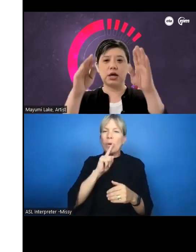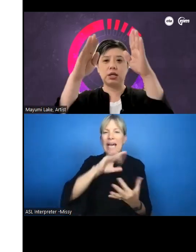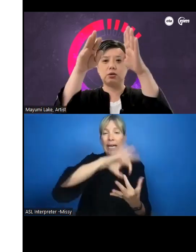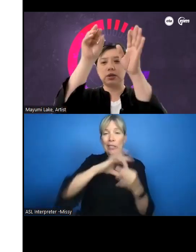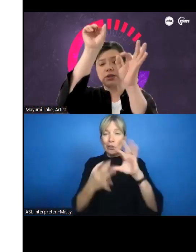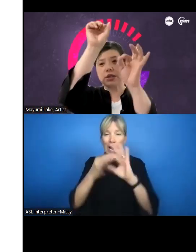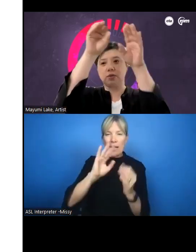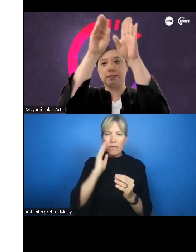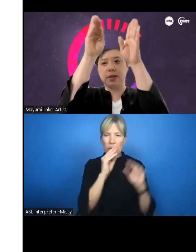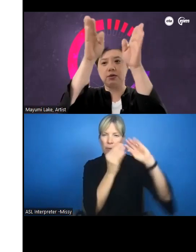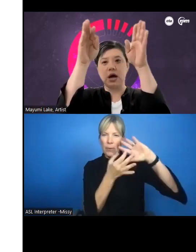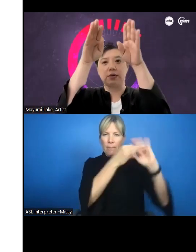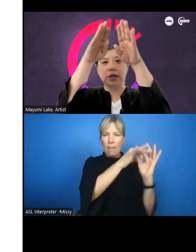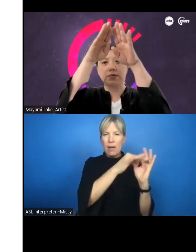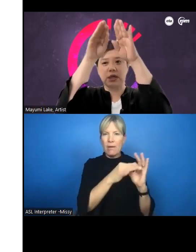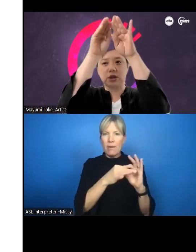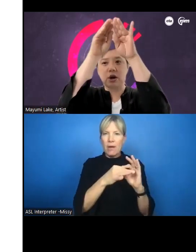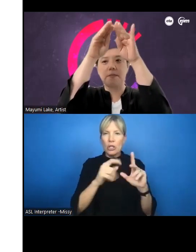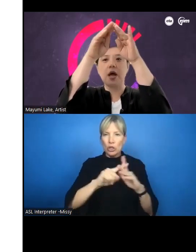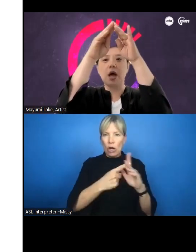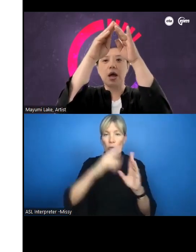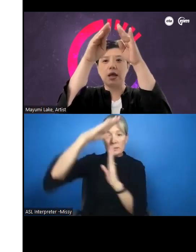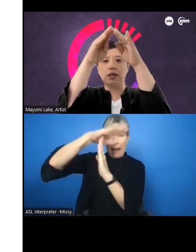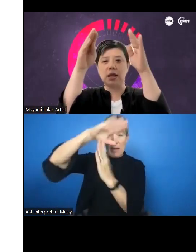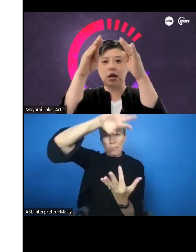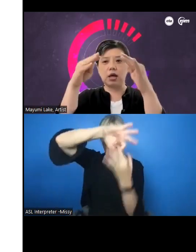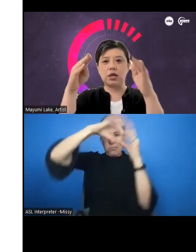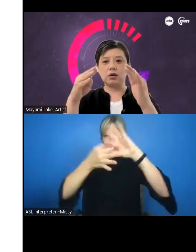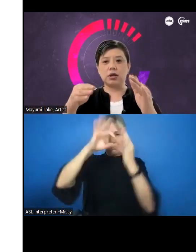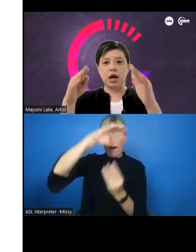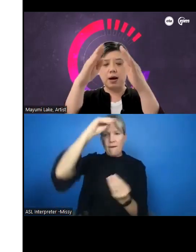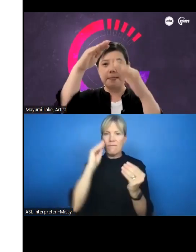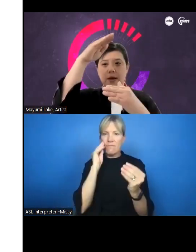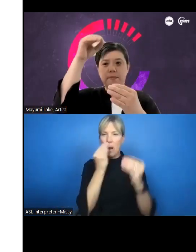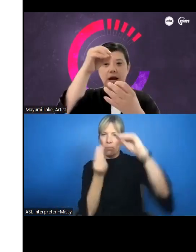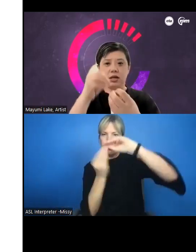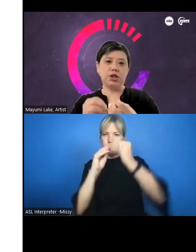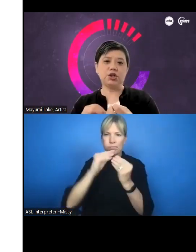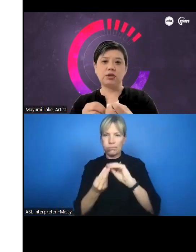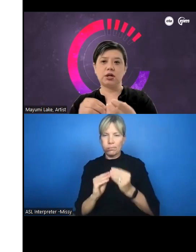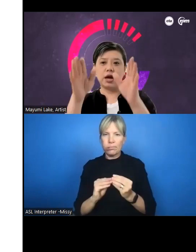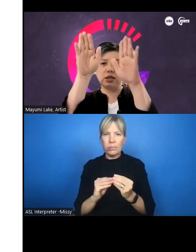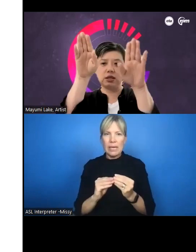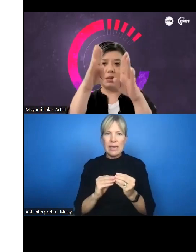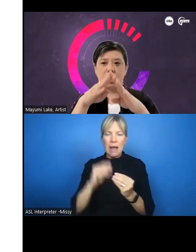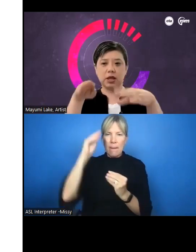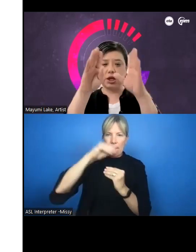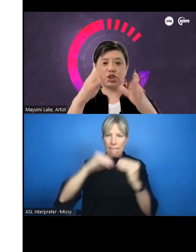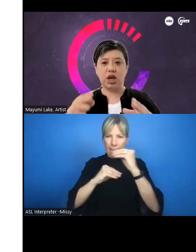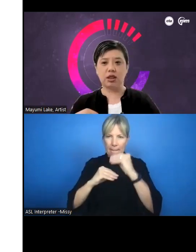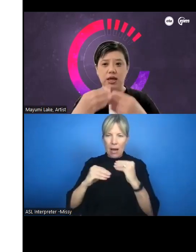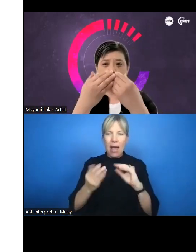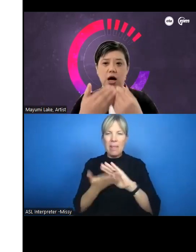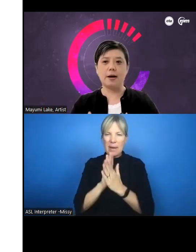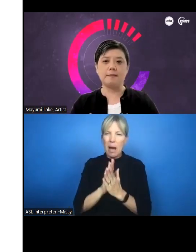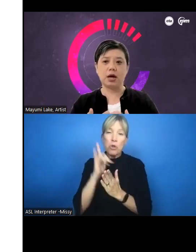is, that starts from the top, and then, piling each other, and then it become like a